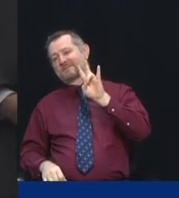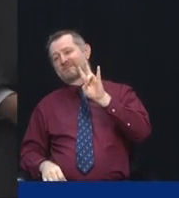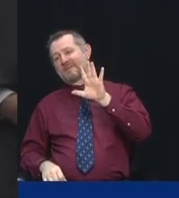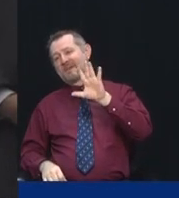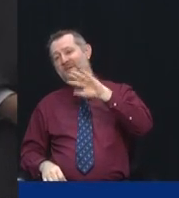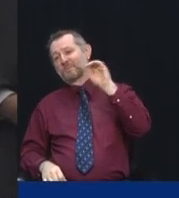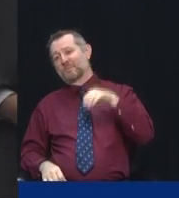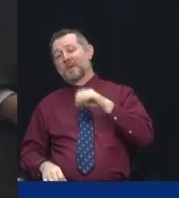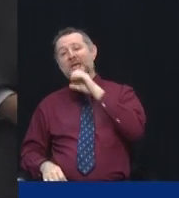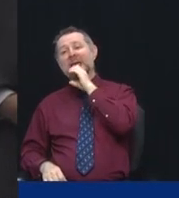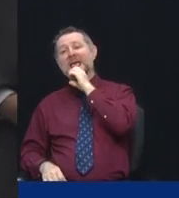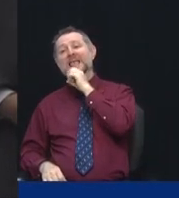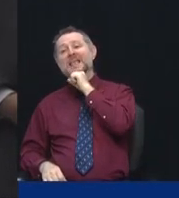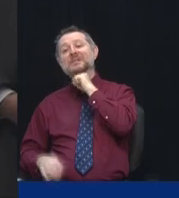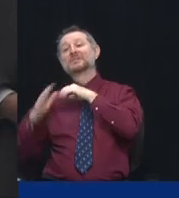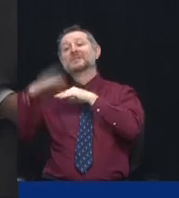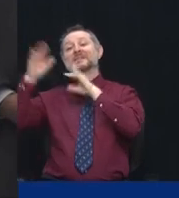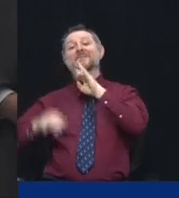in age,